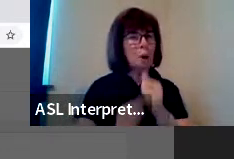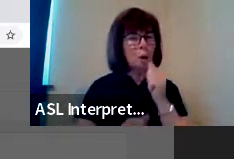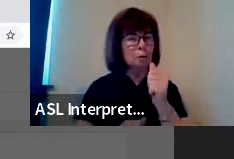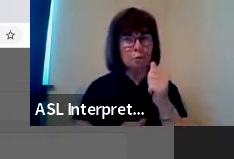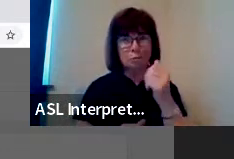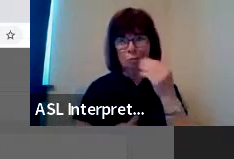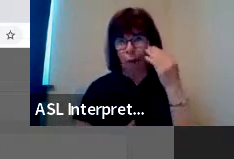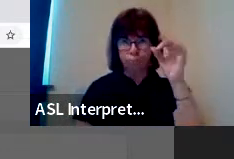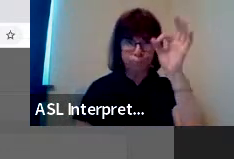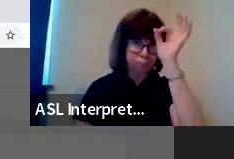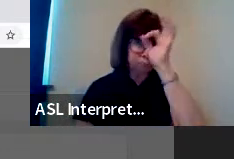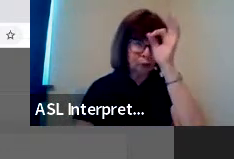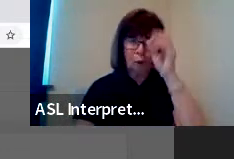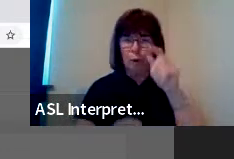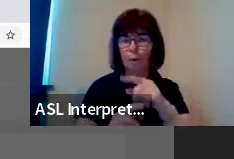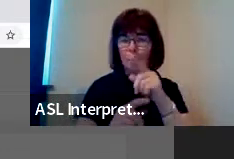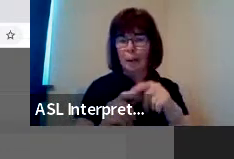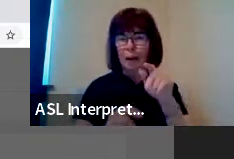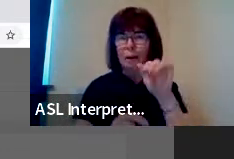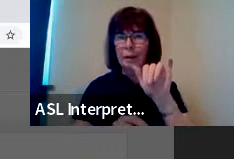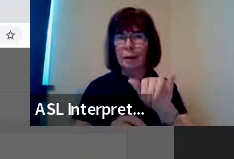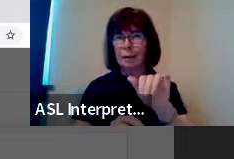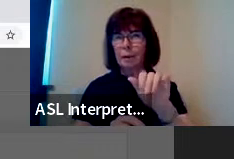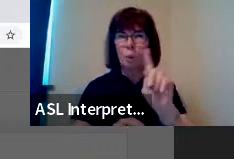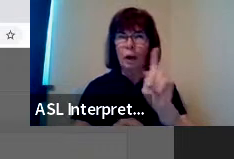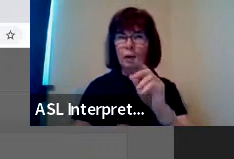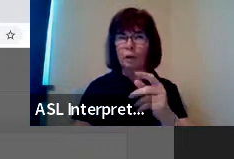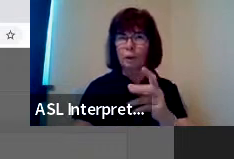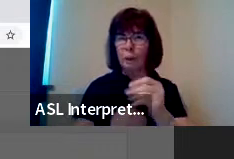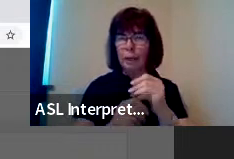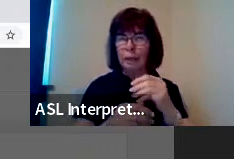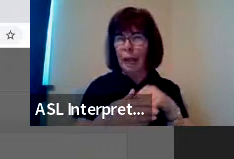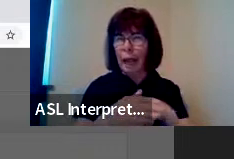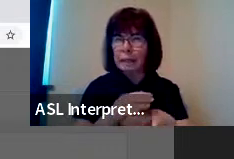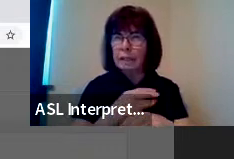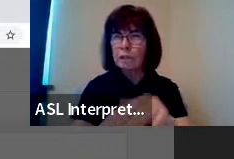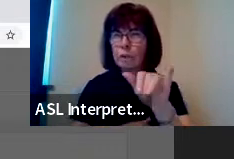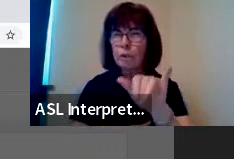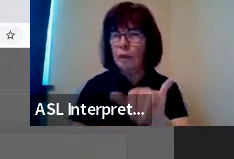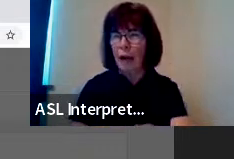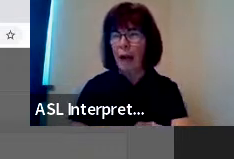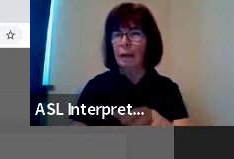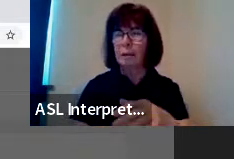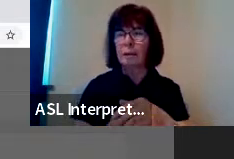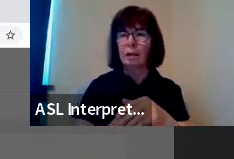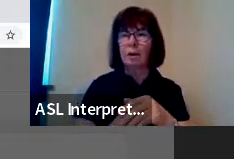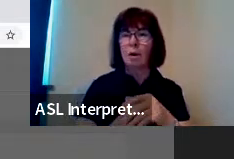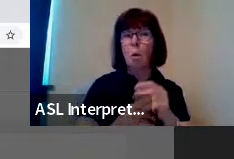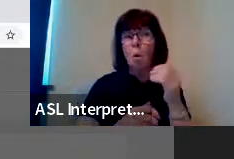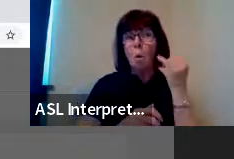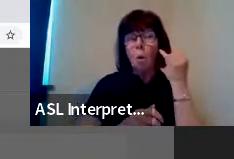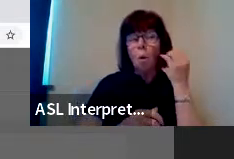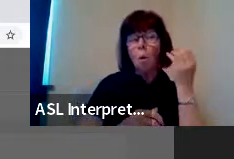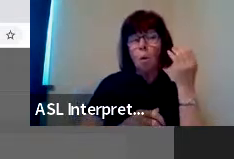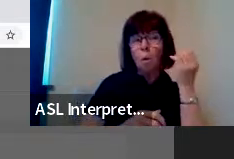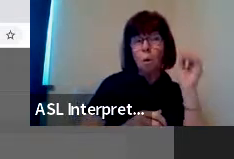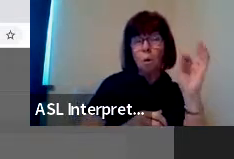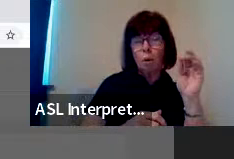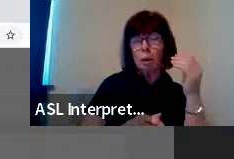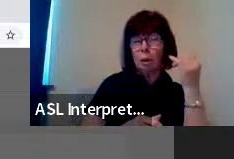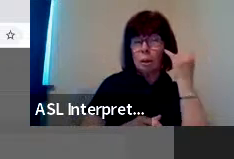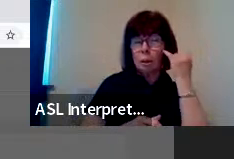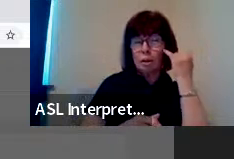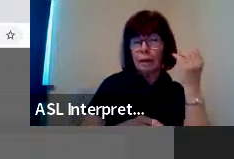the existence and where to access it. And also, if they were to access it, I feel like there